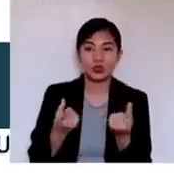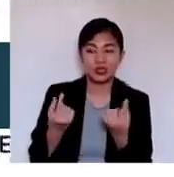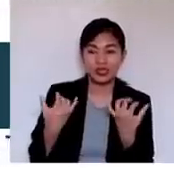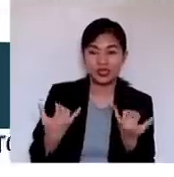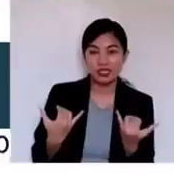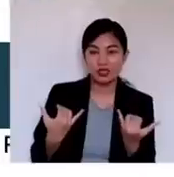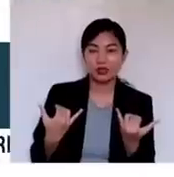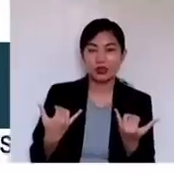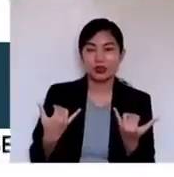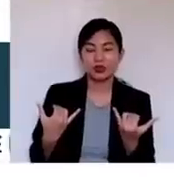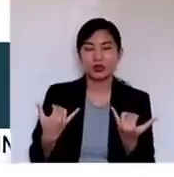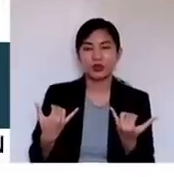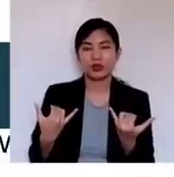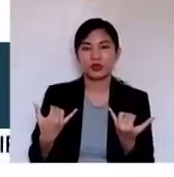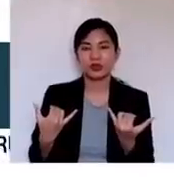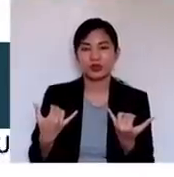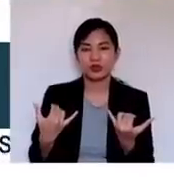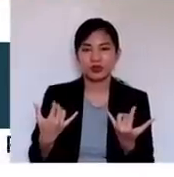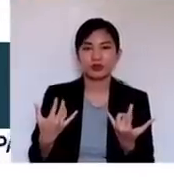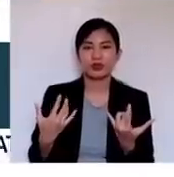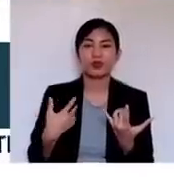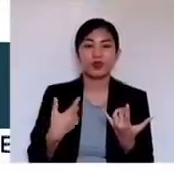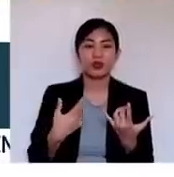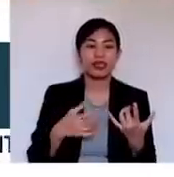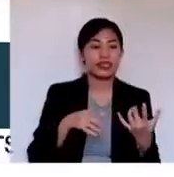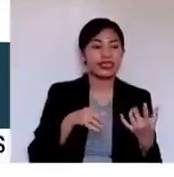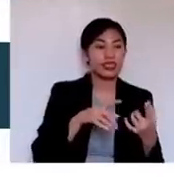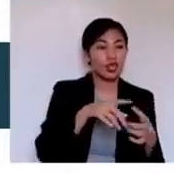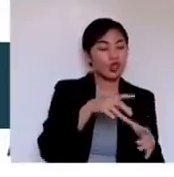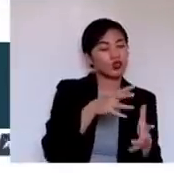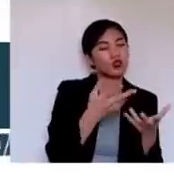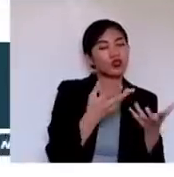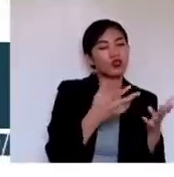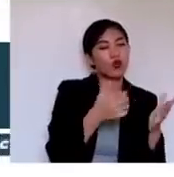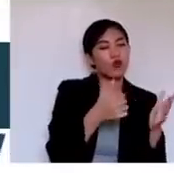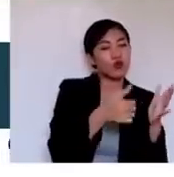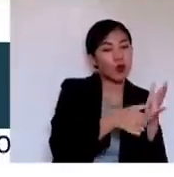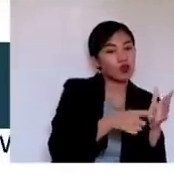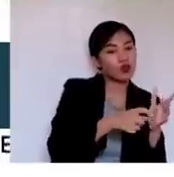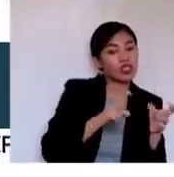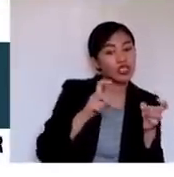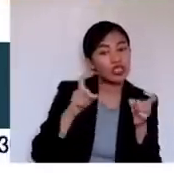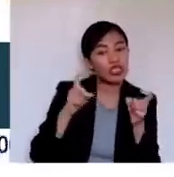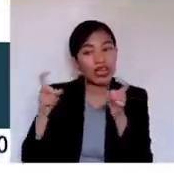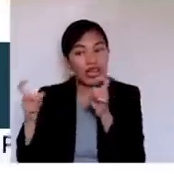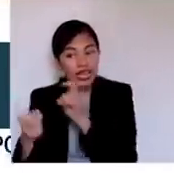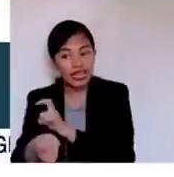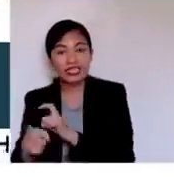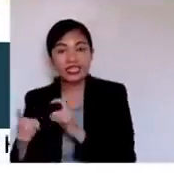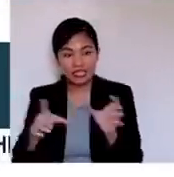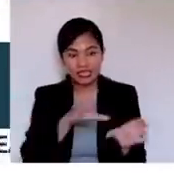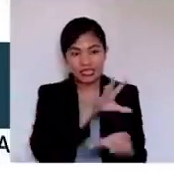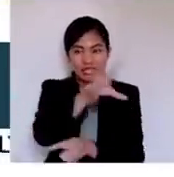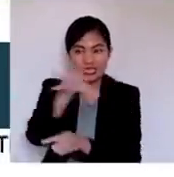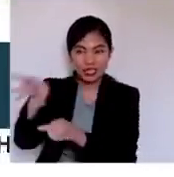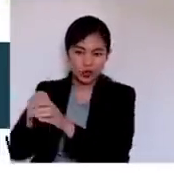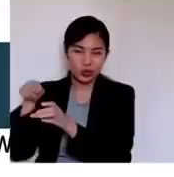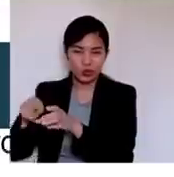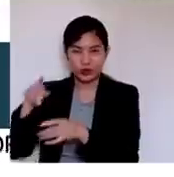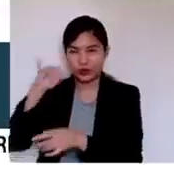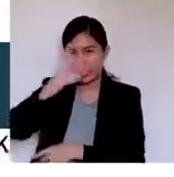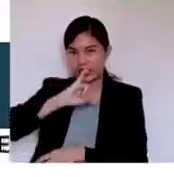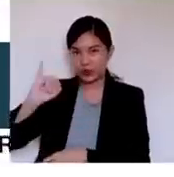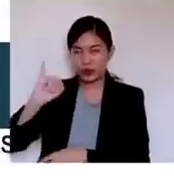is to really convert the soft votes into the second choice votes. So that's what's happening to that campaign. Now, as far as